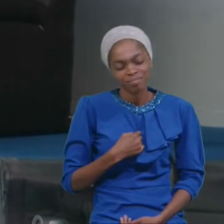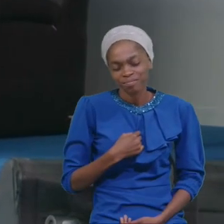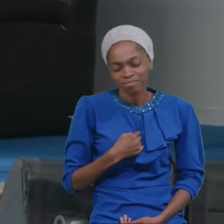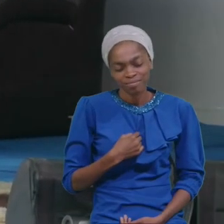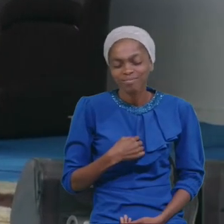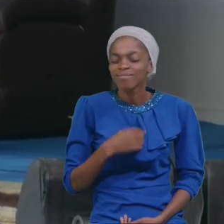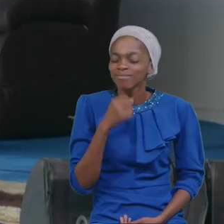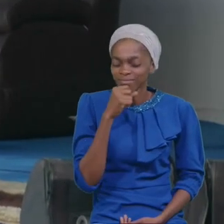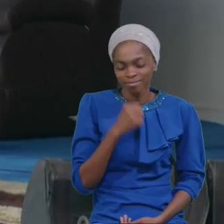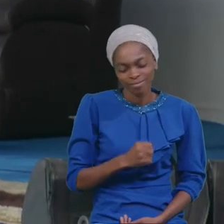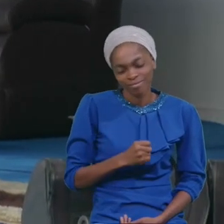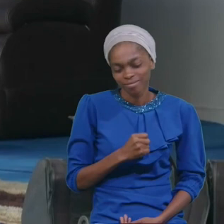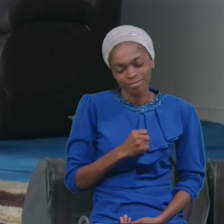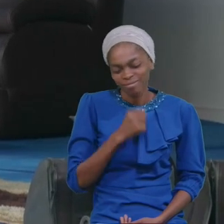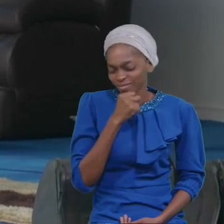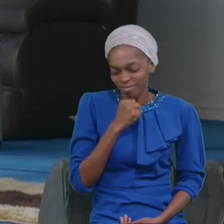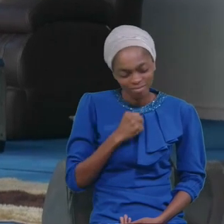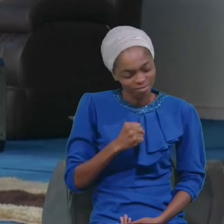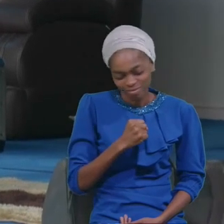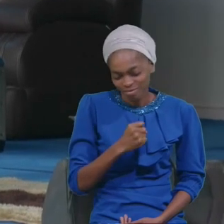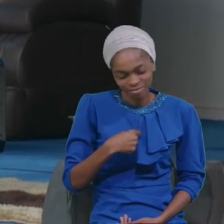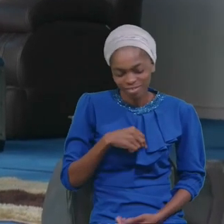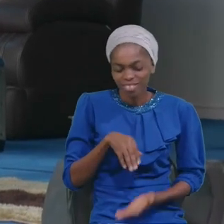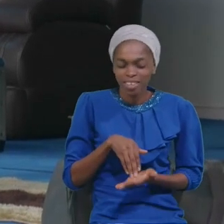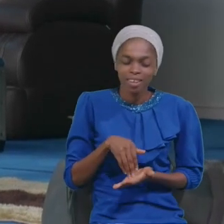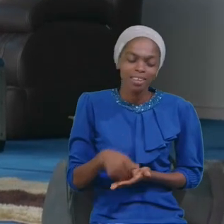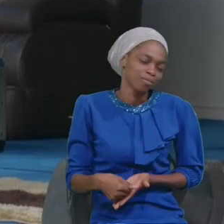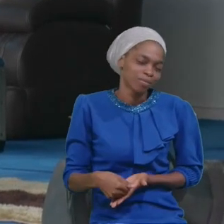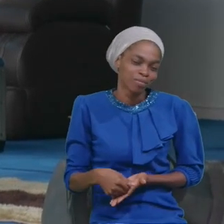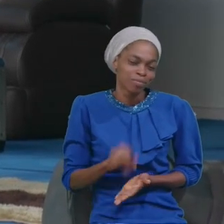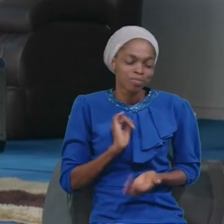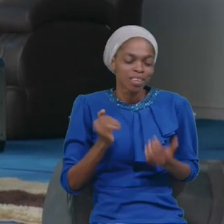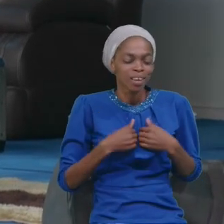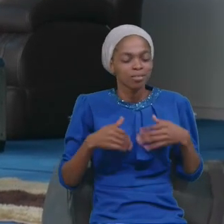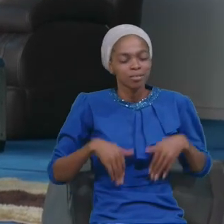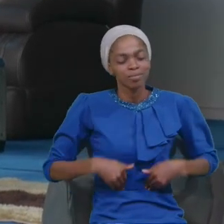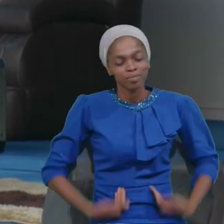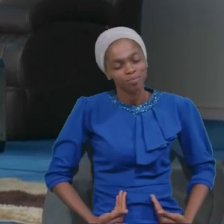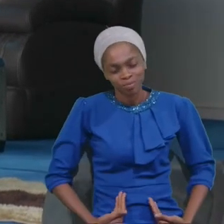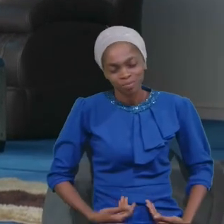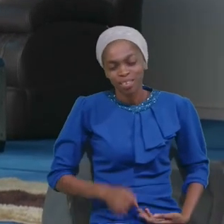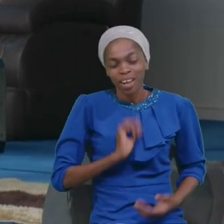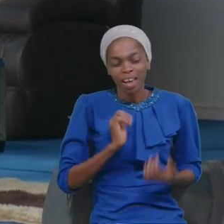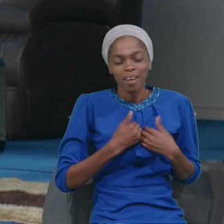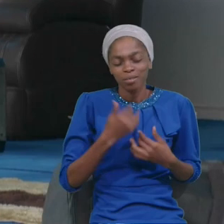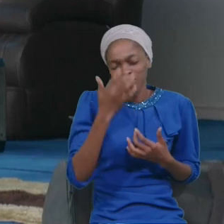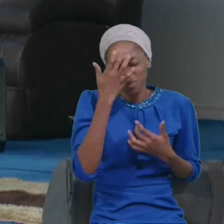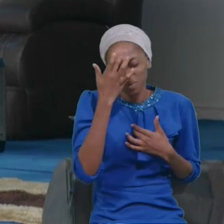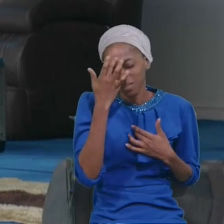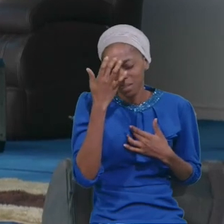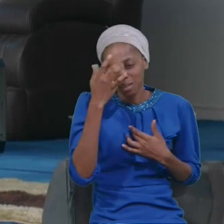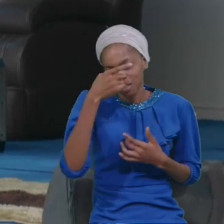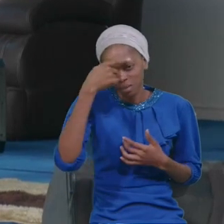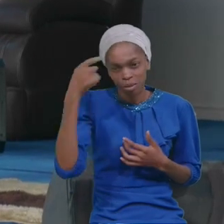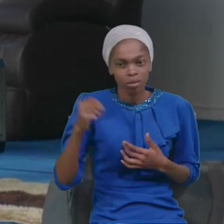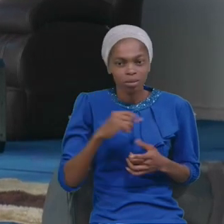sick. Because, you know, when you get to 80 and 90, you must be sick. Who tells you that? There